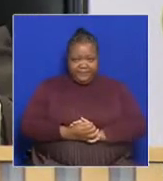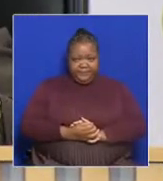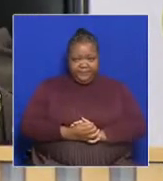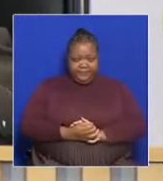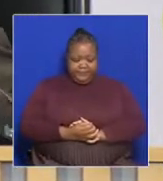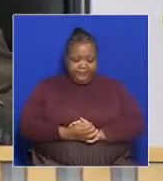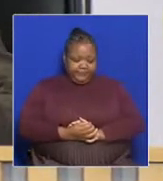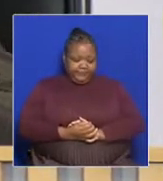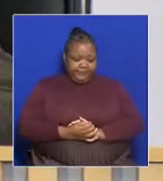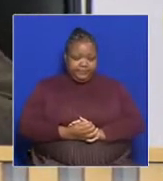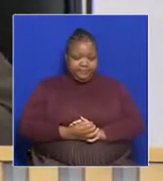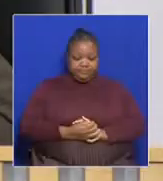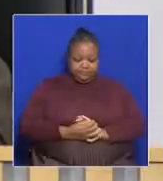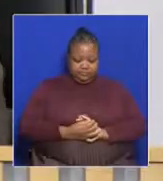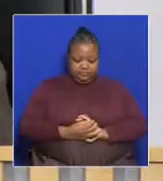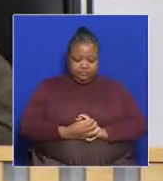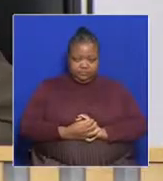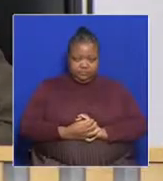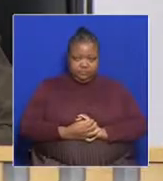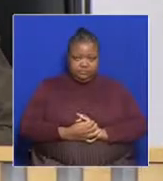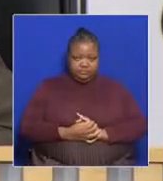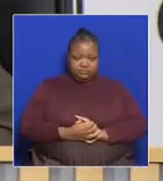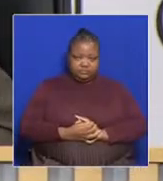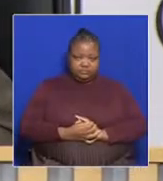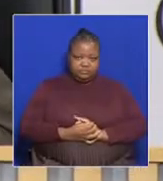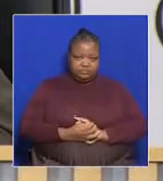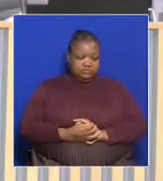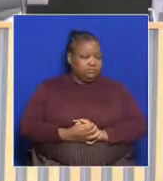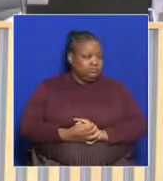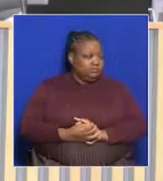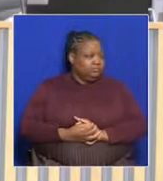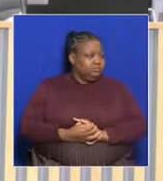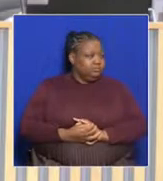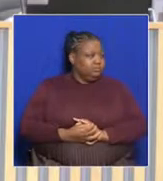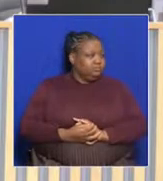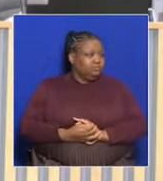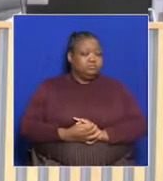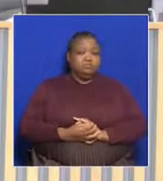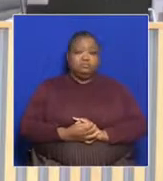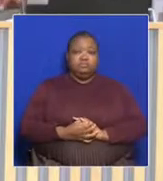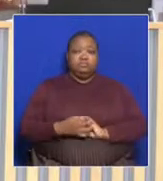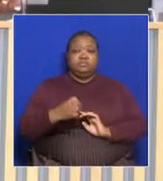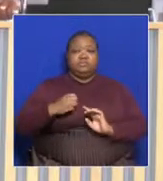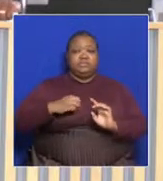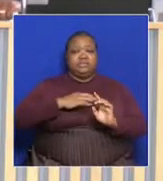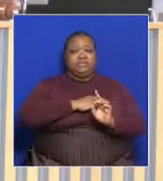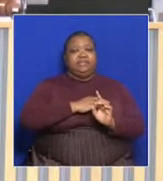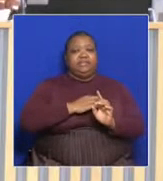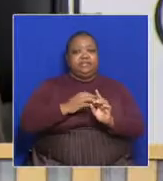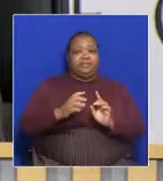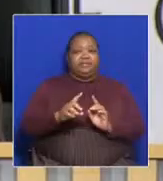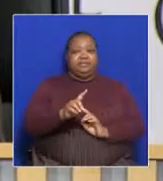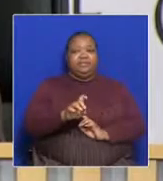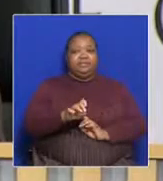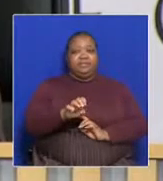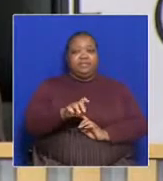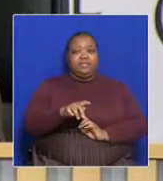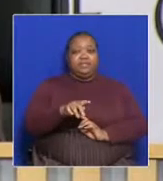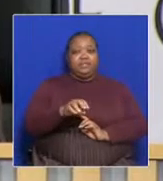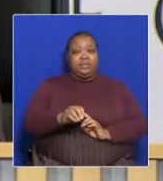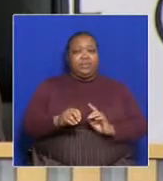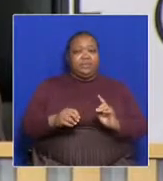Okay, You said by an employee of the depot? Yes, if memory serves me